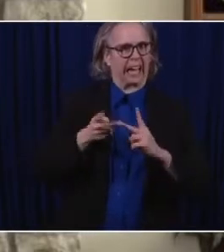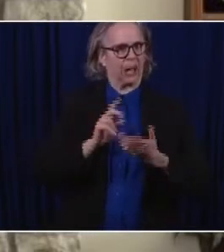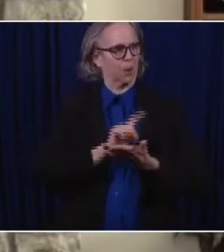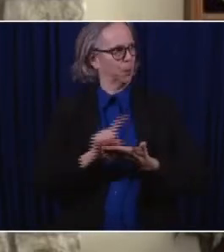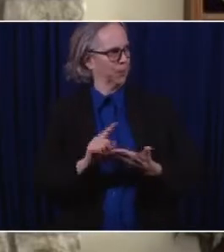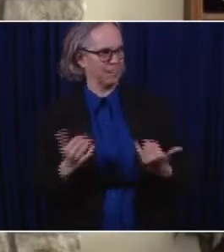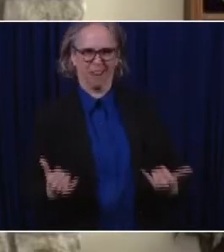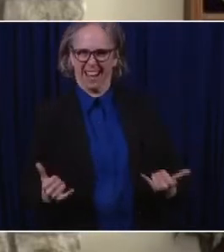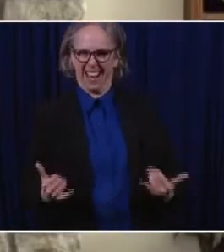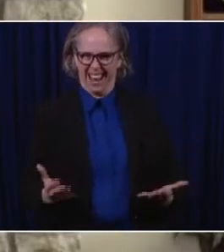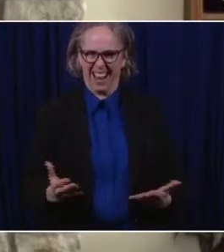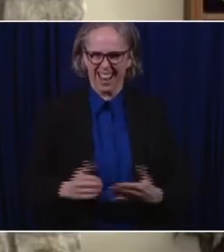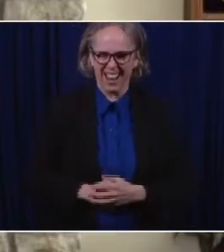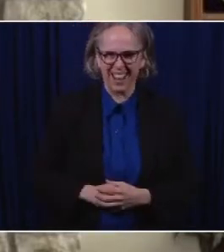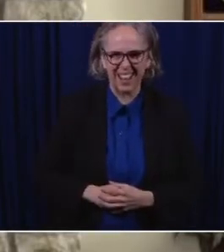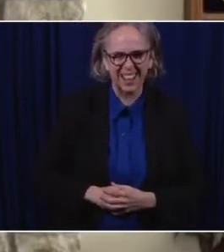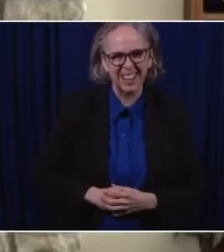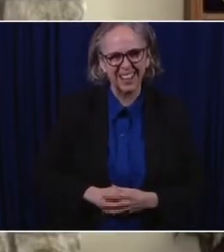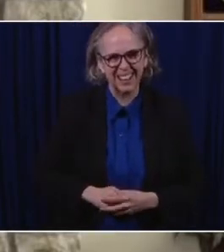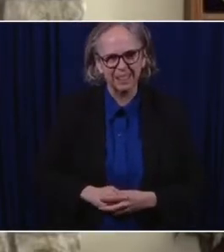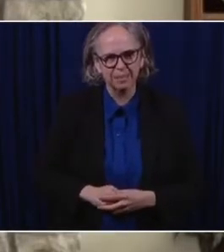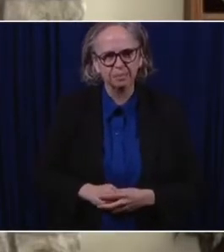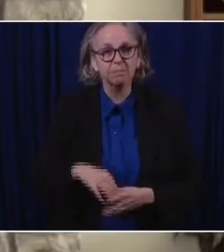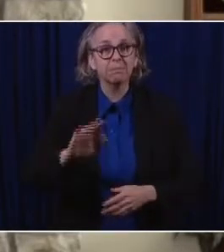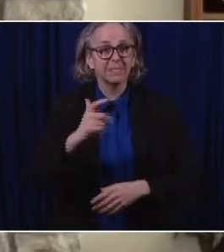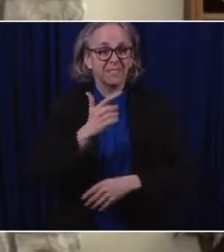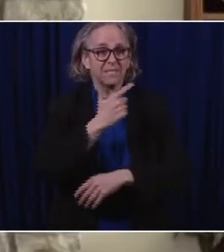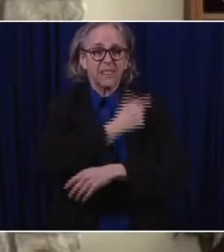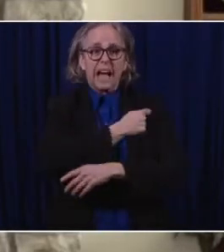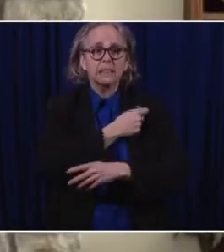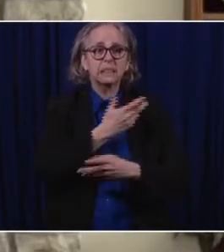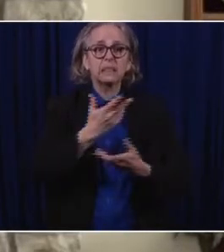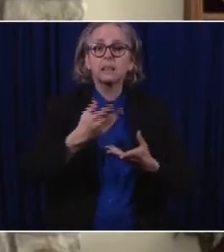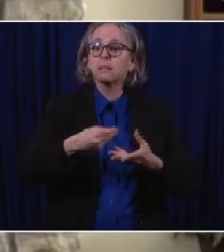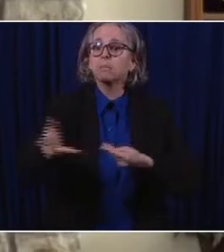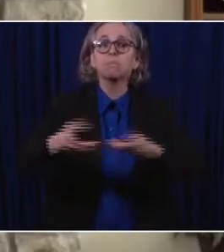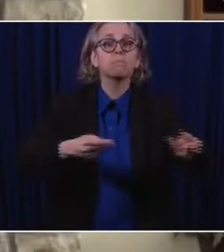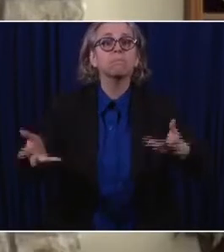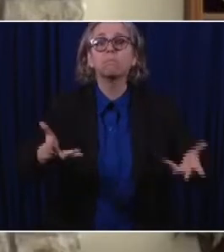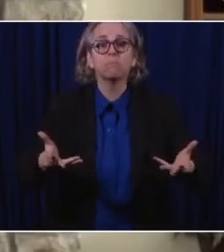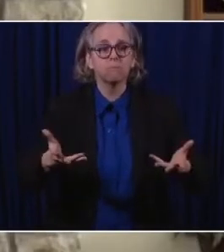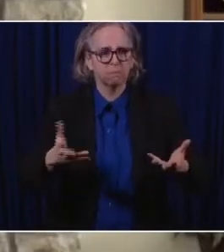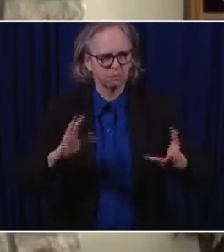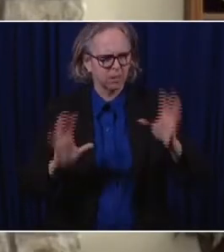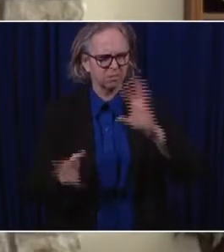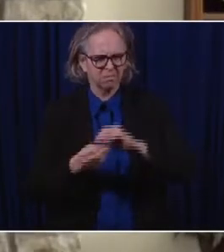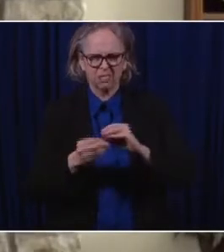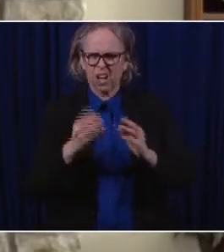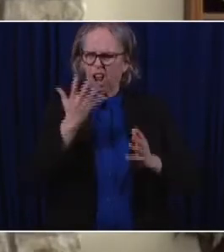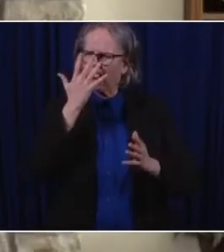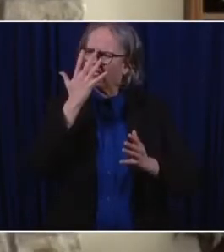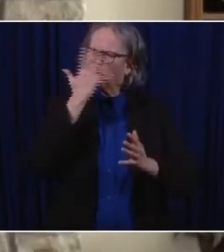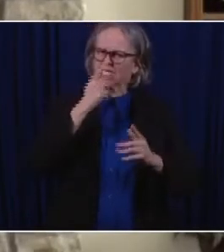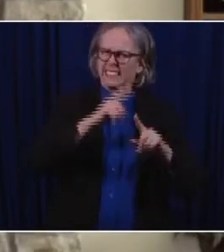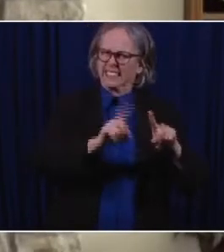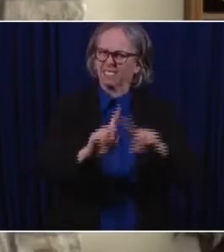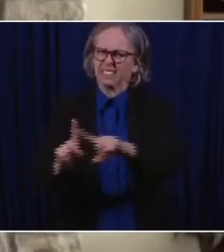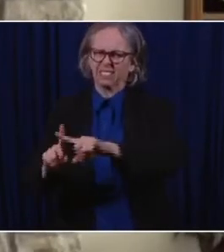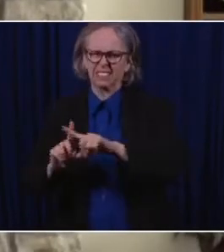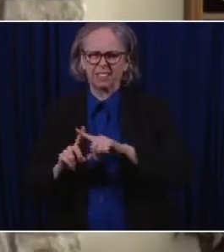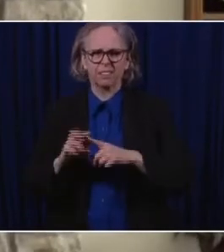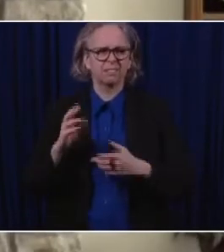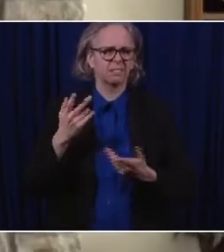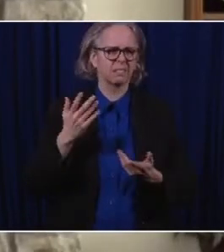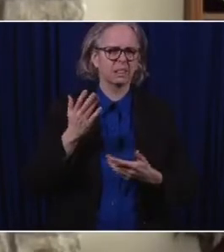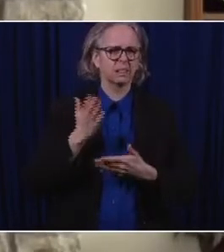looks different across the state. From Kroger's doing 2,000 staff members a day at a